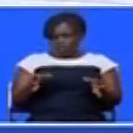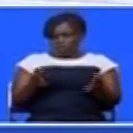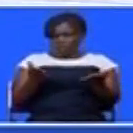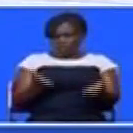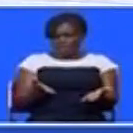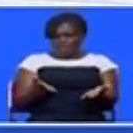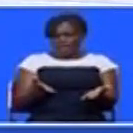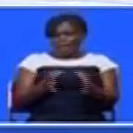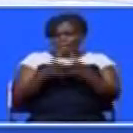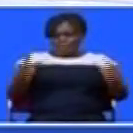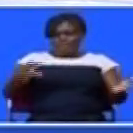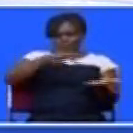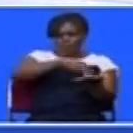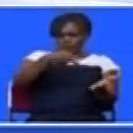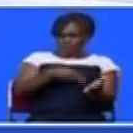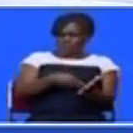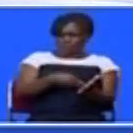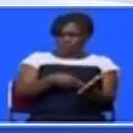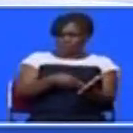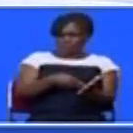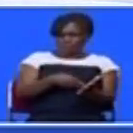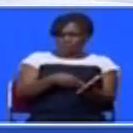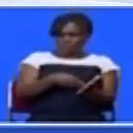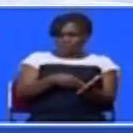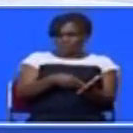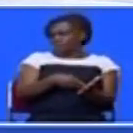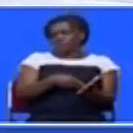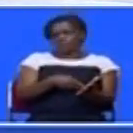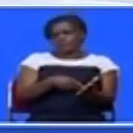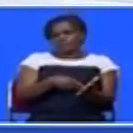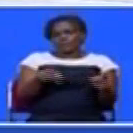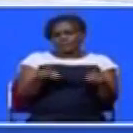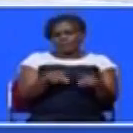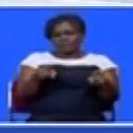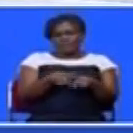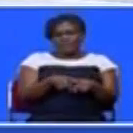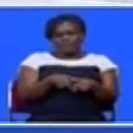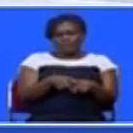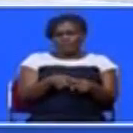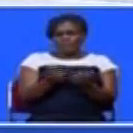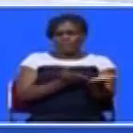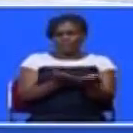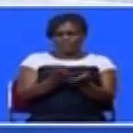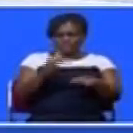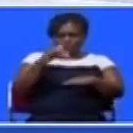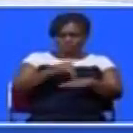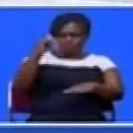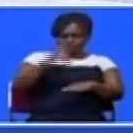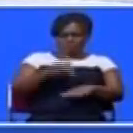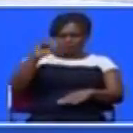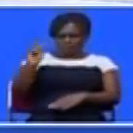made around large infrastructure, apart from being conduits to it, are squeezing out services. And this is something